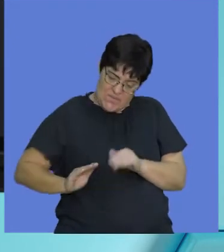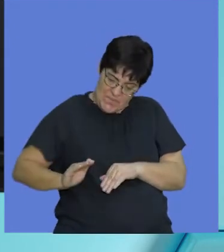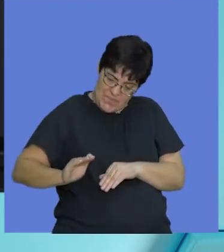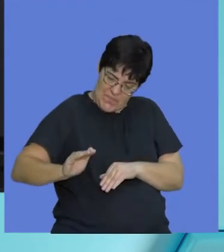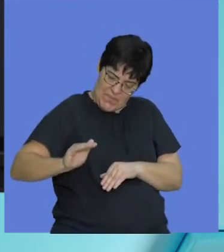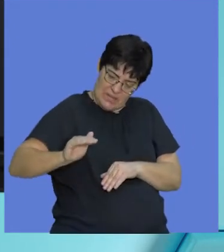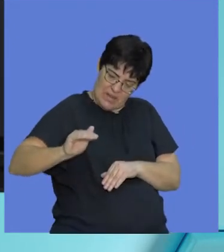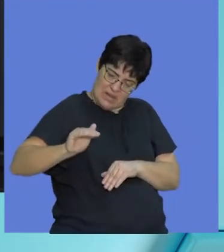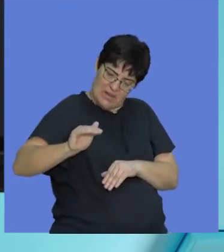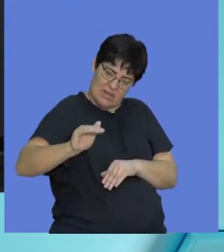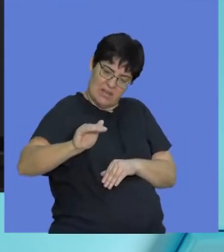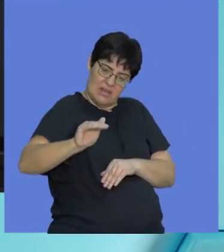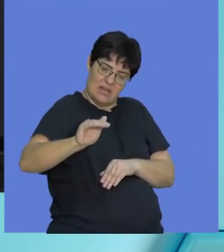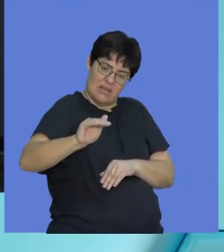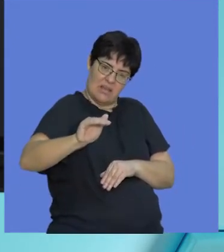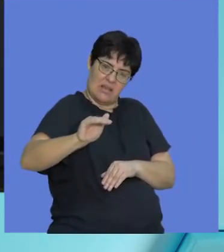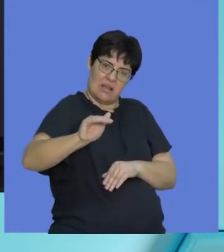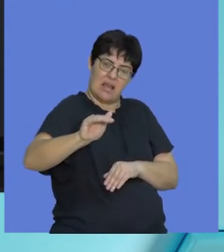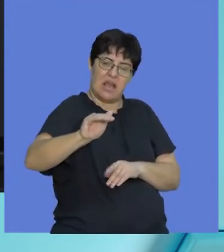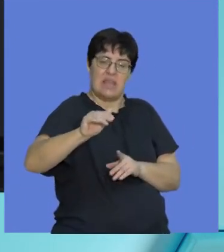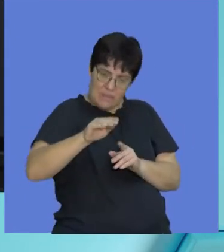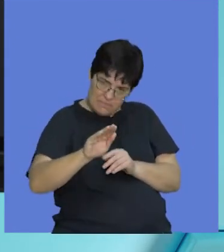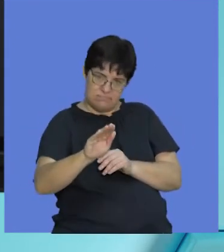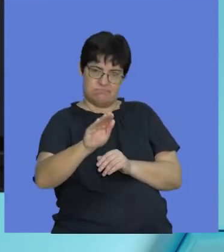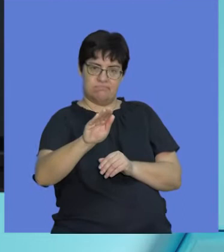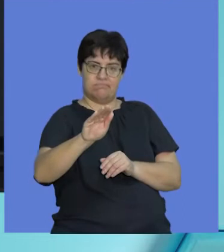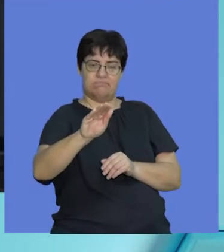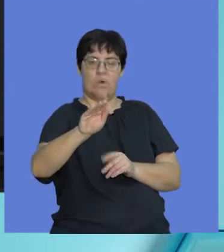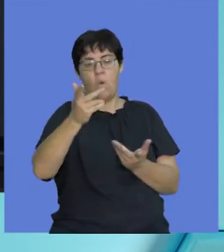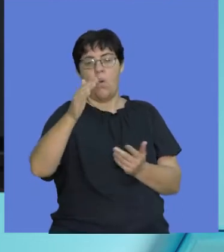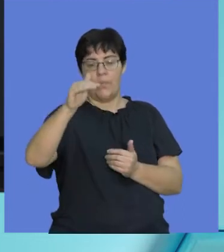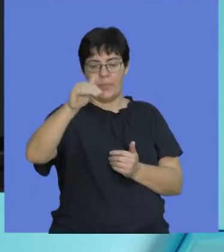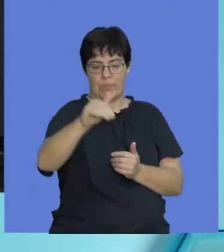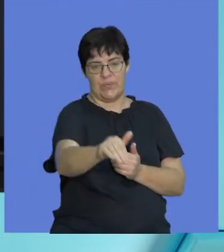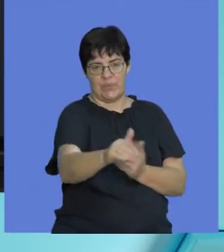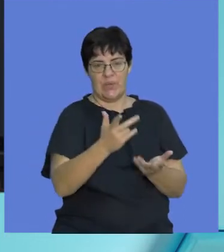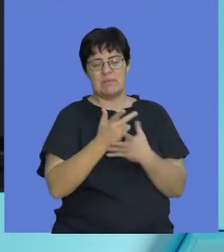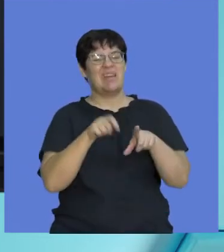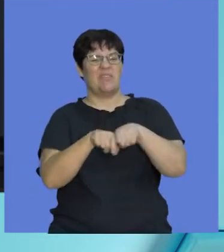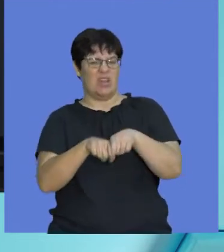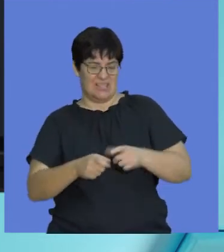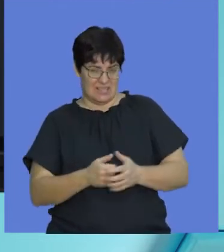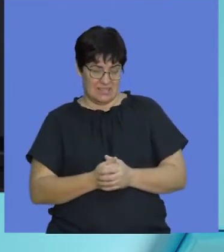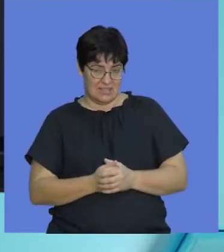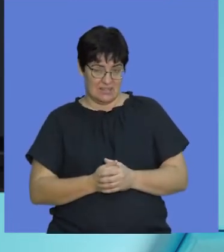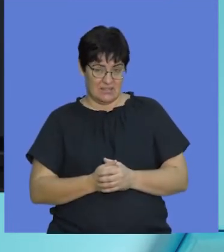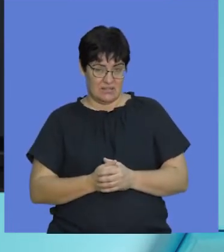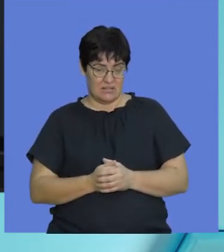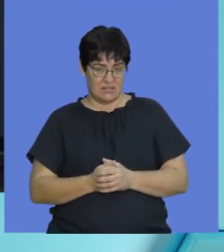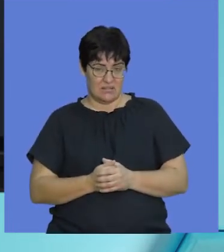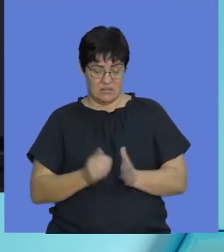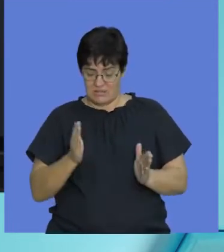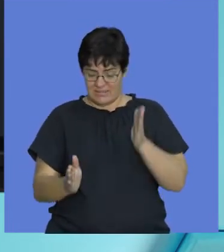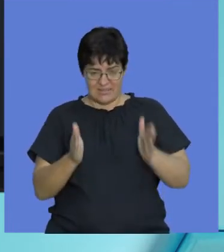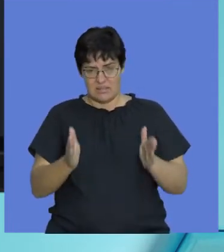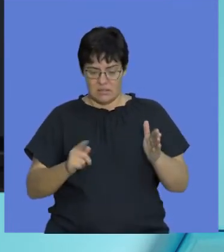he gets to a little bit of a constant velocity, probably speeds up again, or slows down. It all depends on the race. We're not